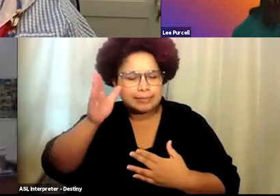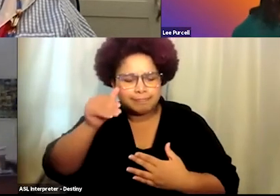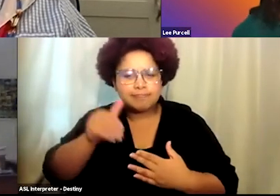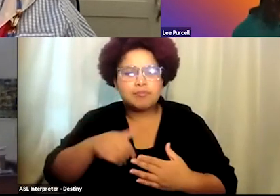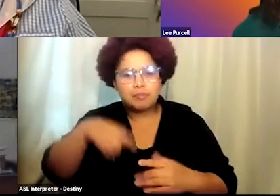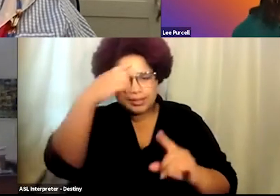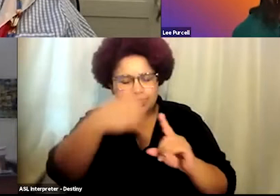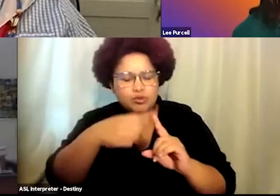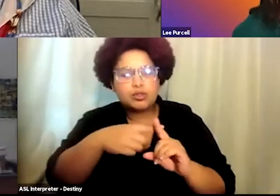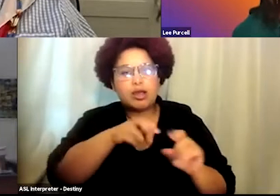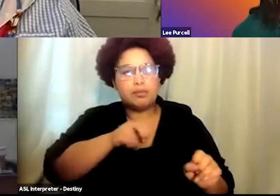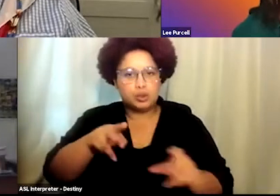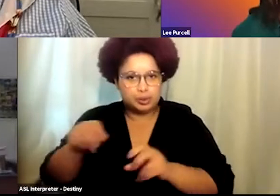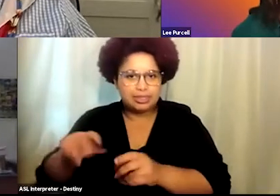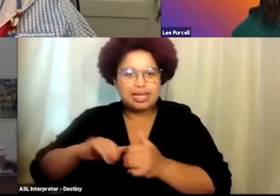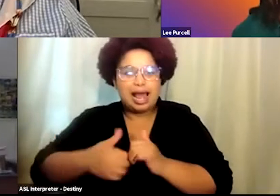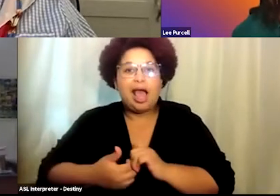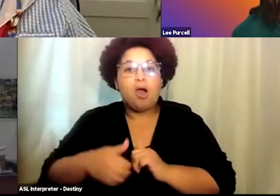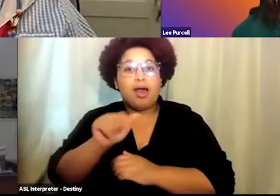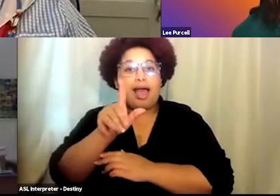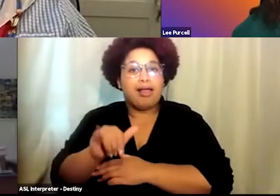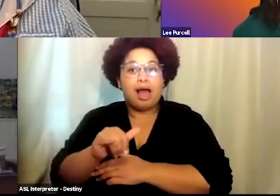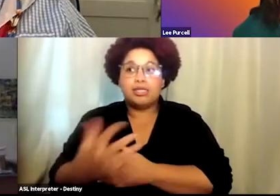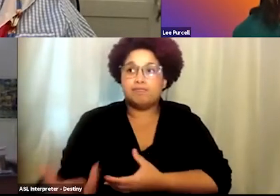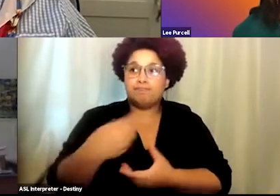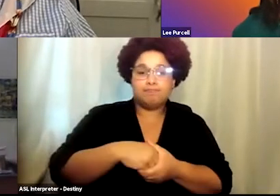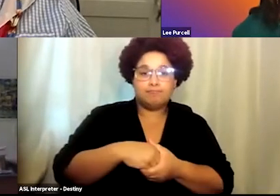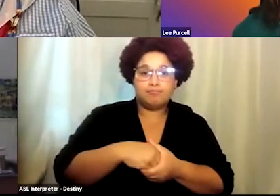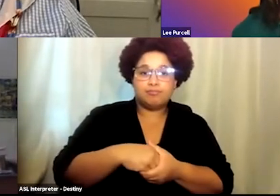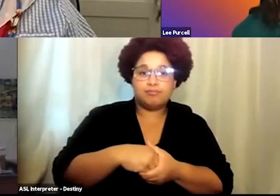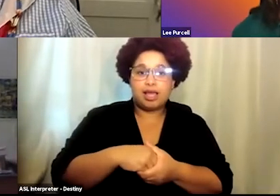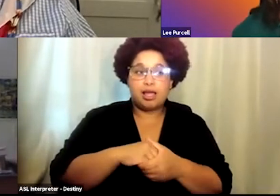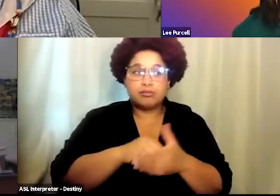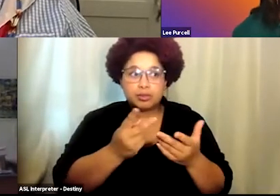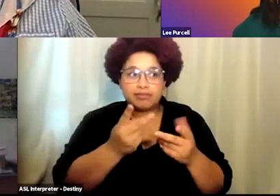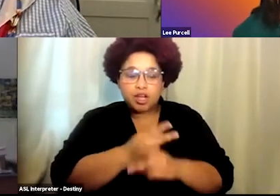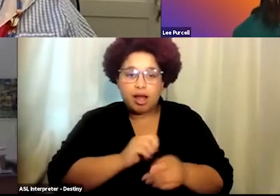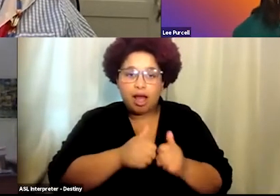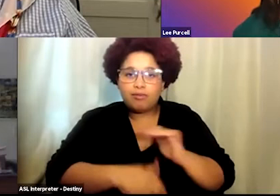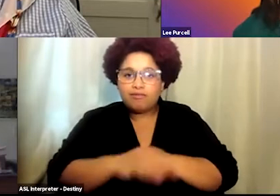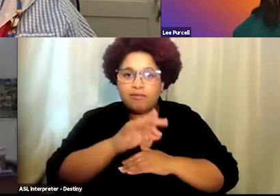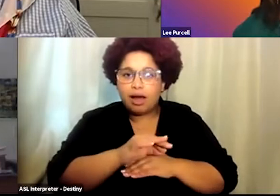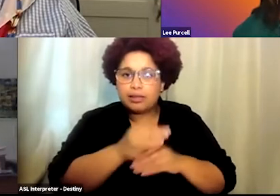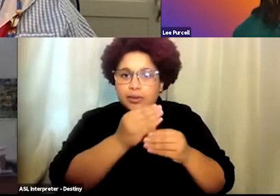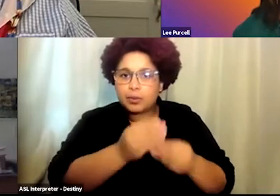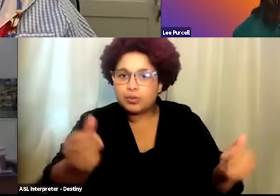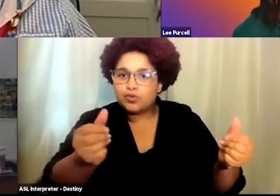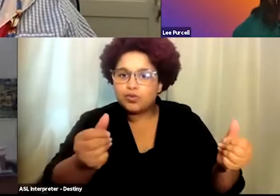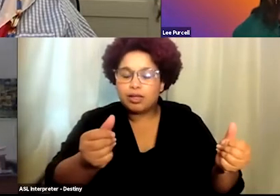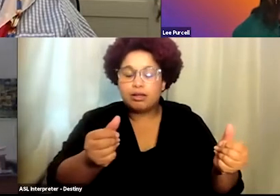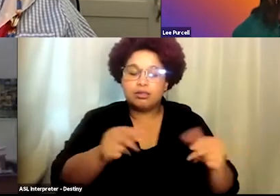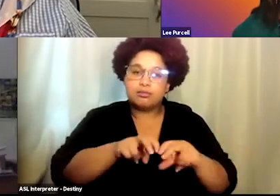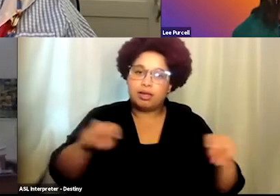positivity, and ways to engage allies and find solutions. So we have an extraordinary panel today.